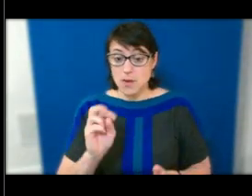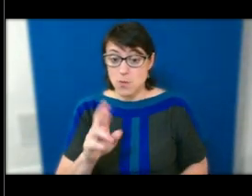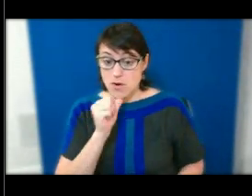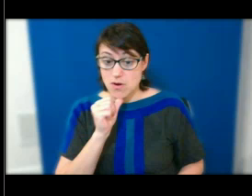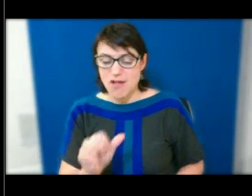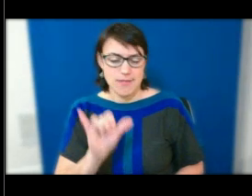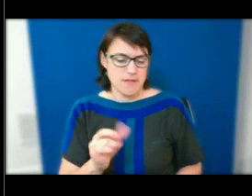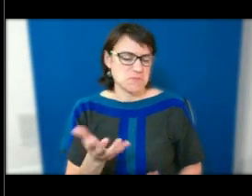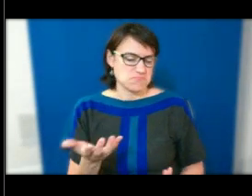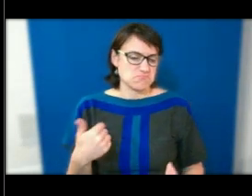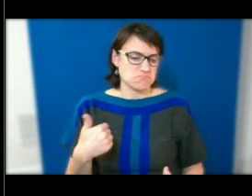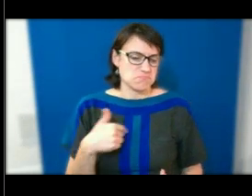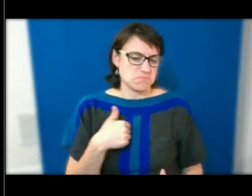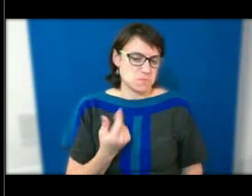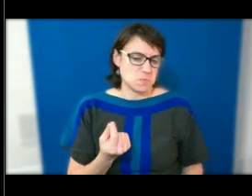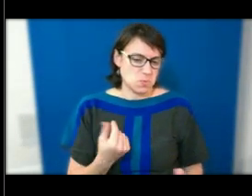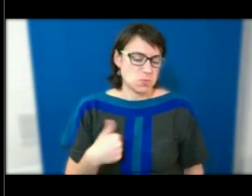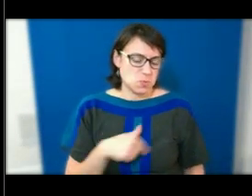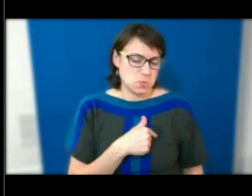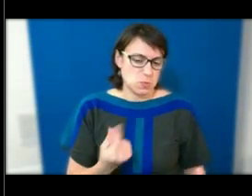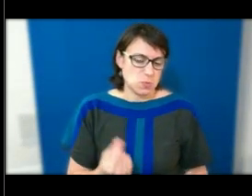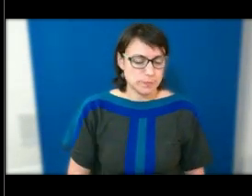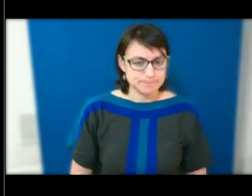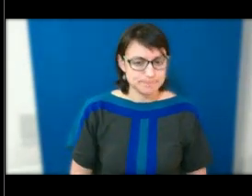please. This is